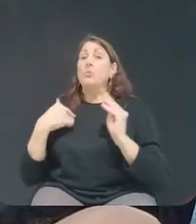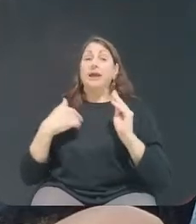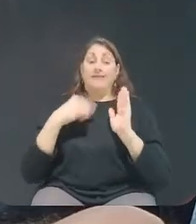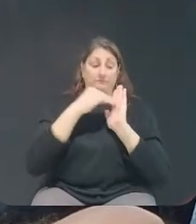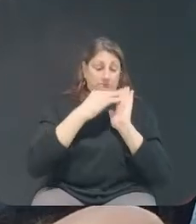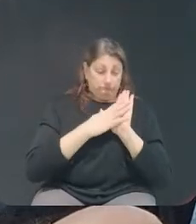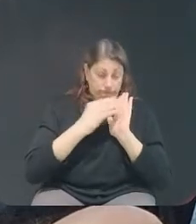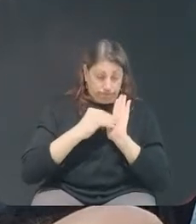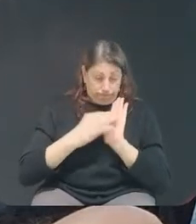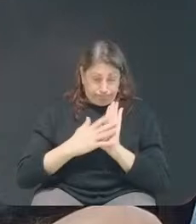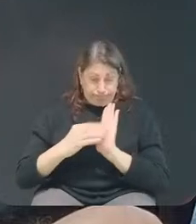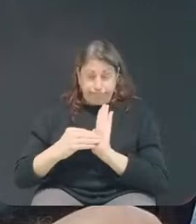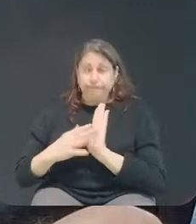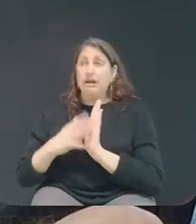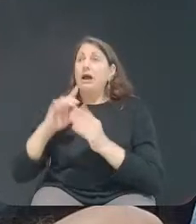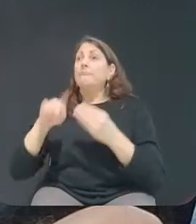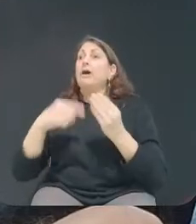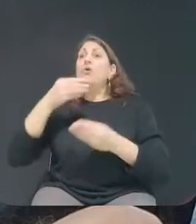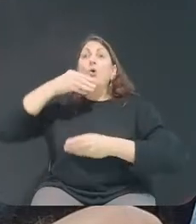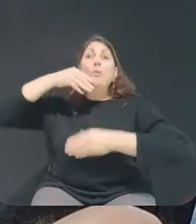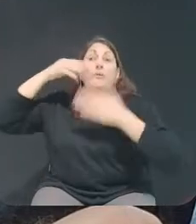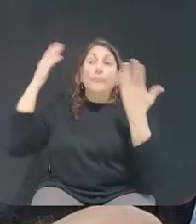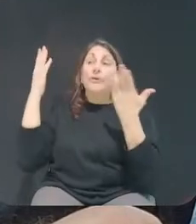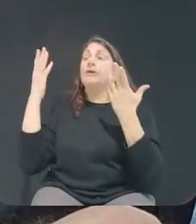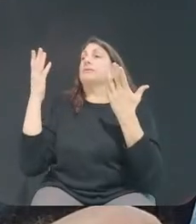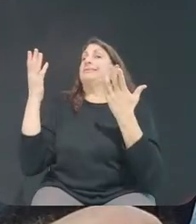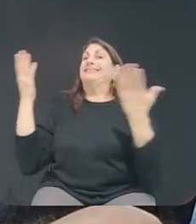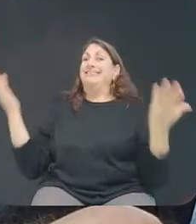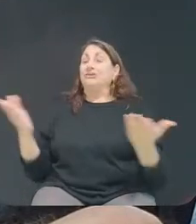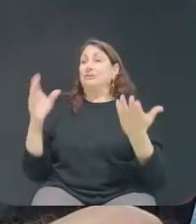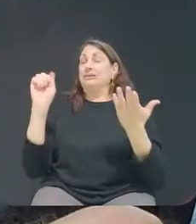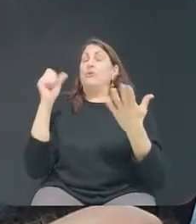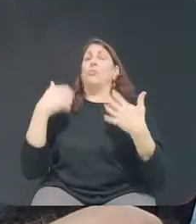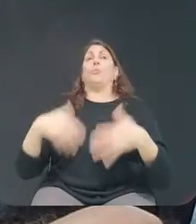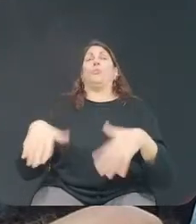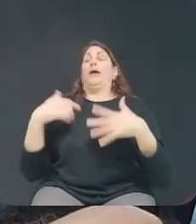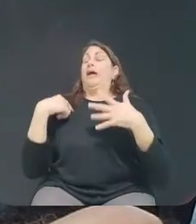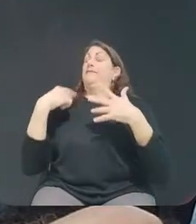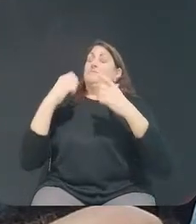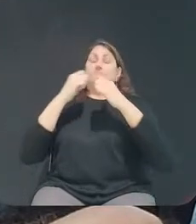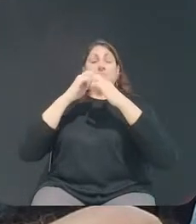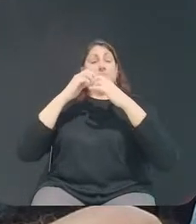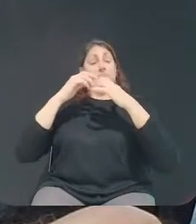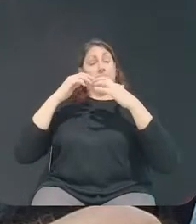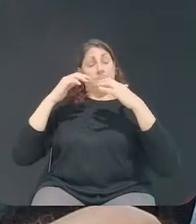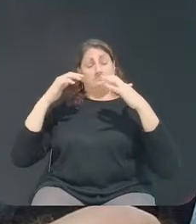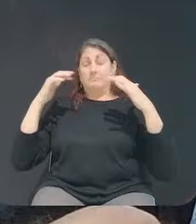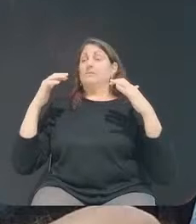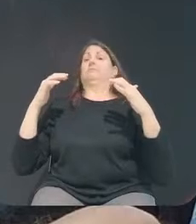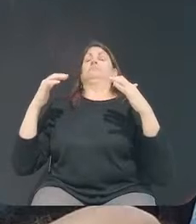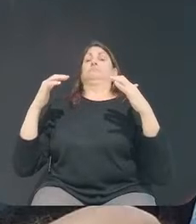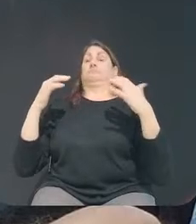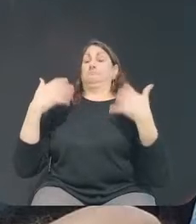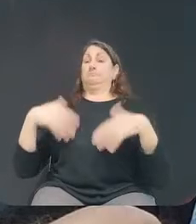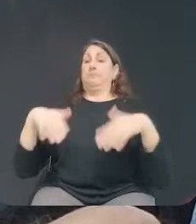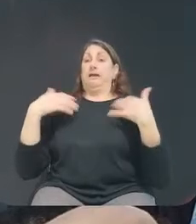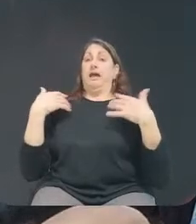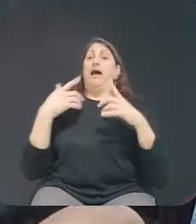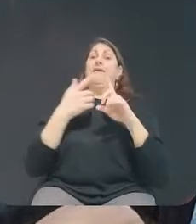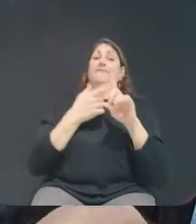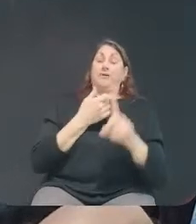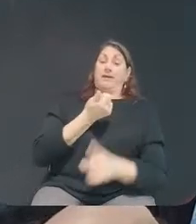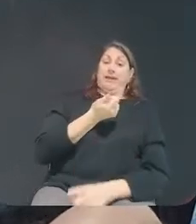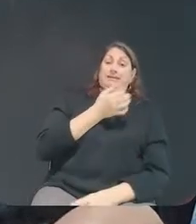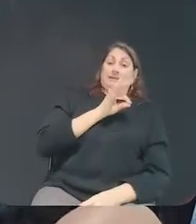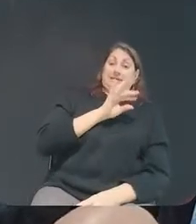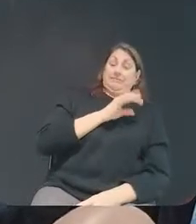and the issues that have contributed to it are vast and varied, dating from the late 1800s to the present day. So tonight